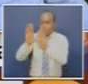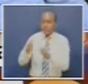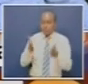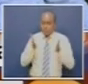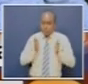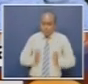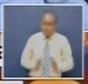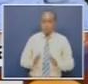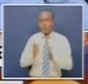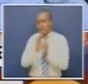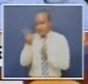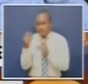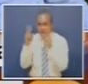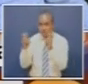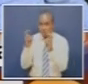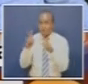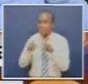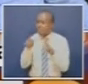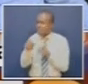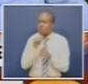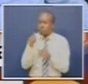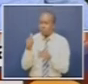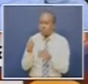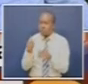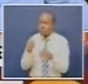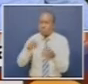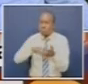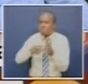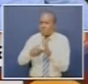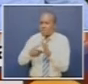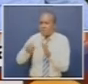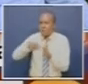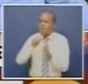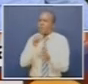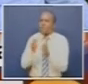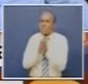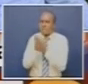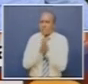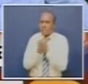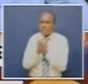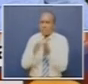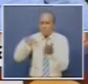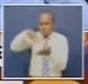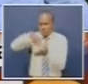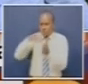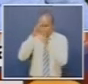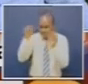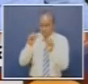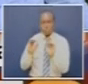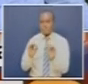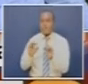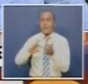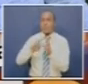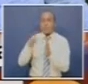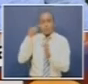issues. But that is not to mean that we are not interested in the top prize. All right. So for anybody